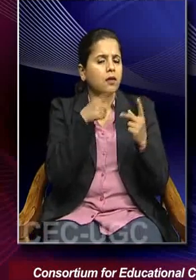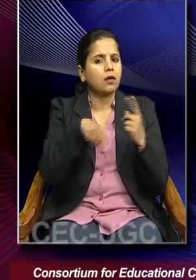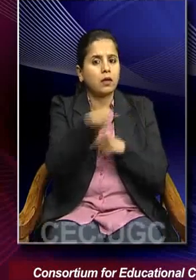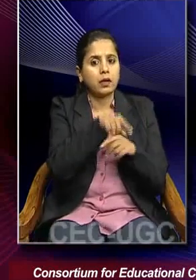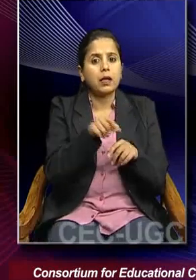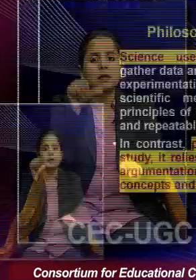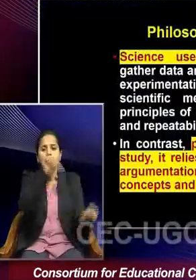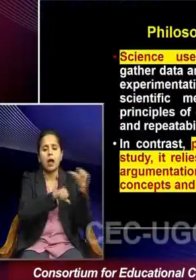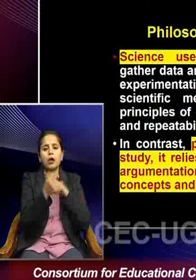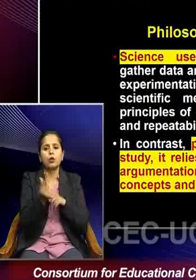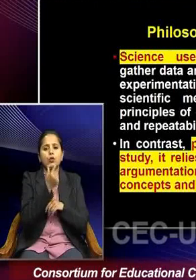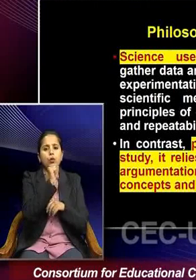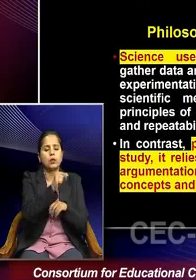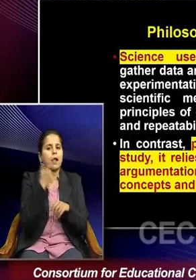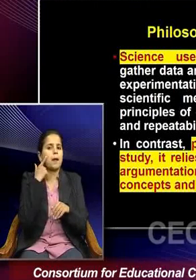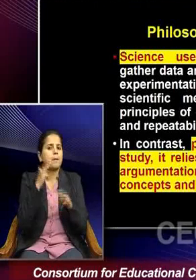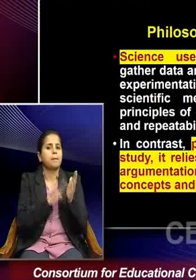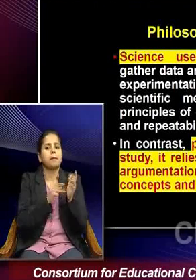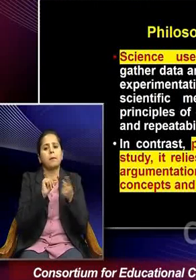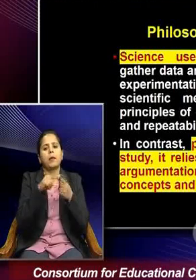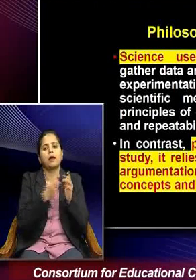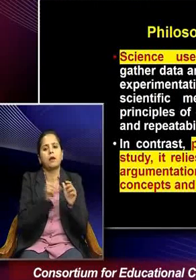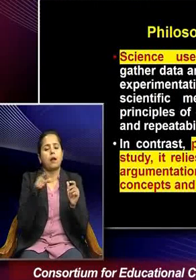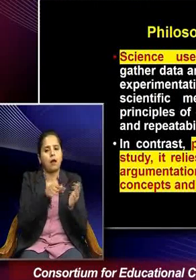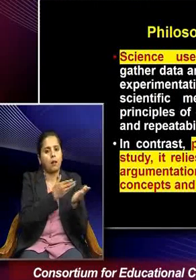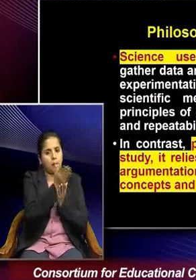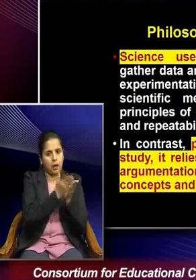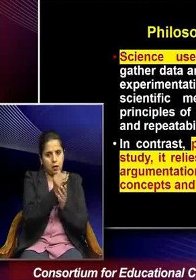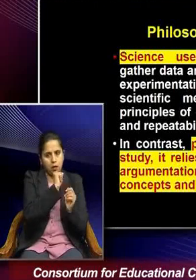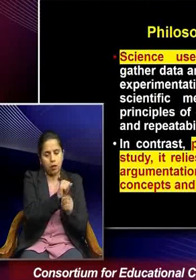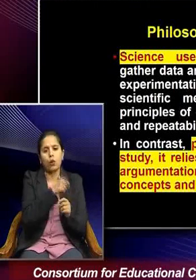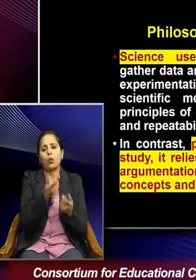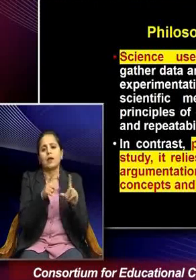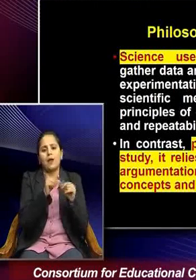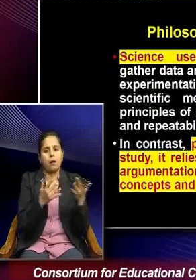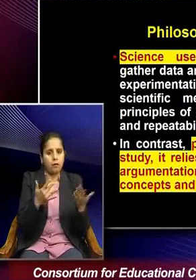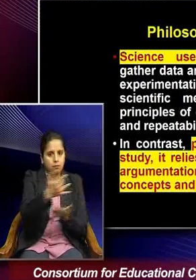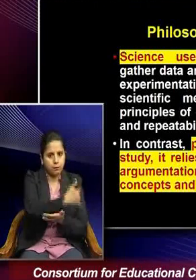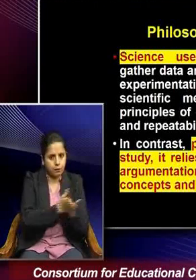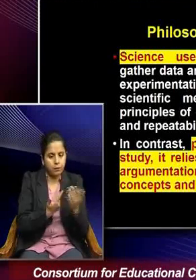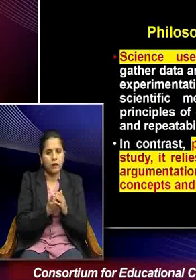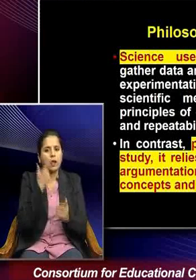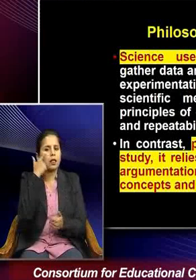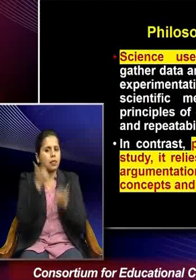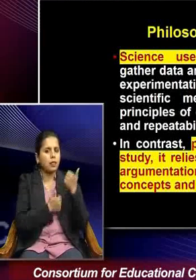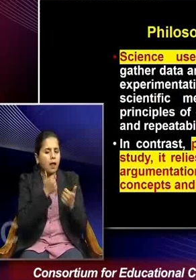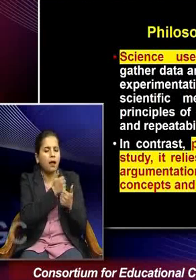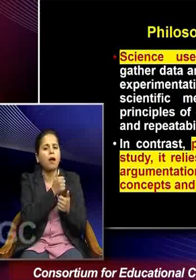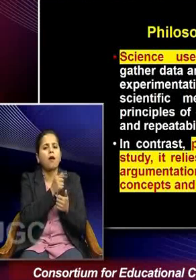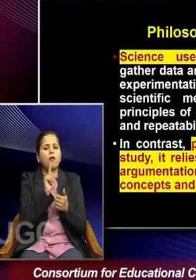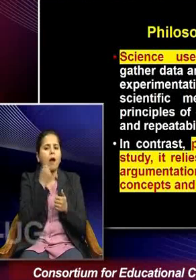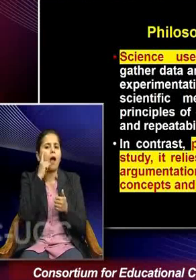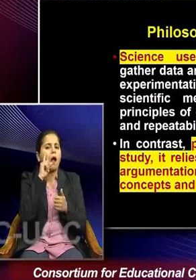Science uses empirical method. That means to gather data and test hypotheses